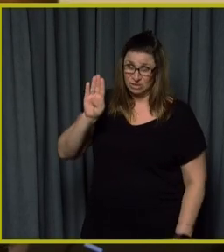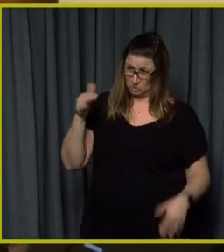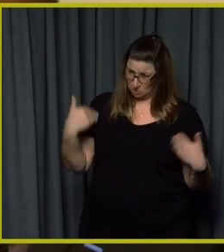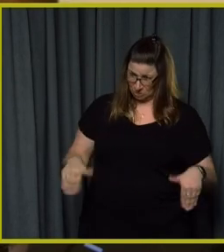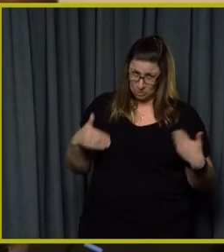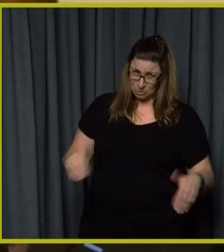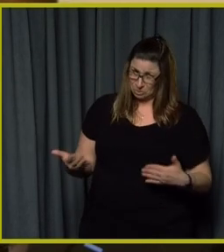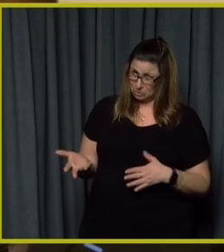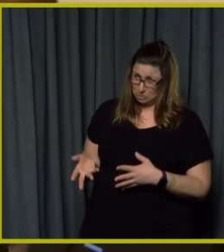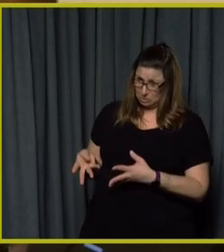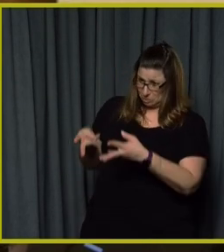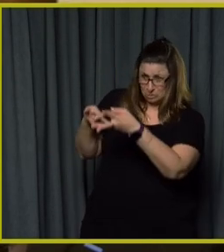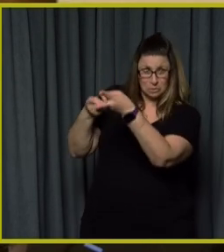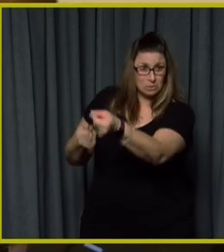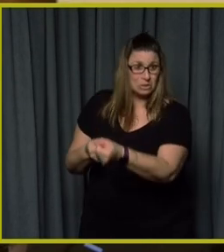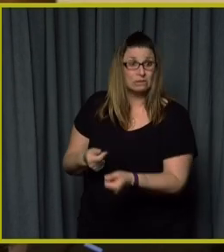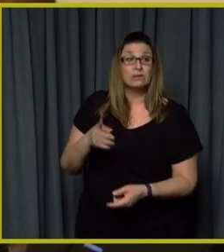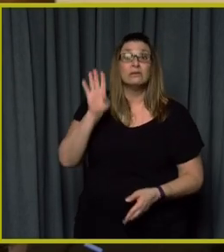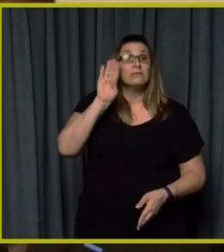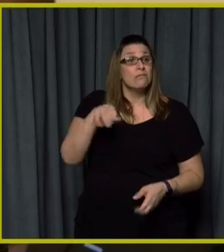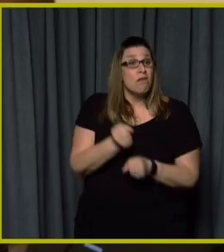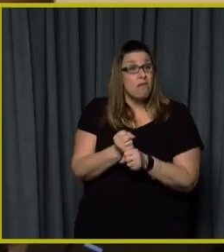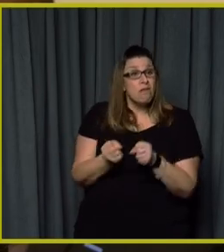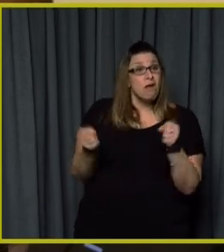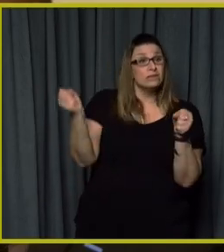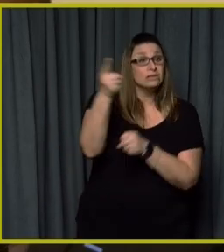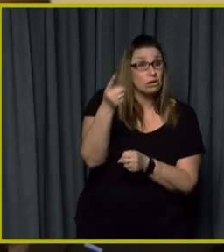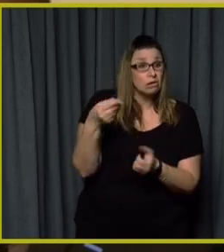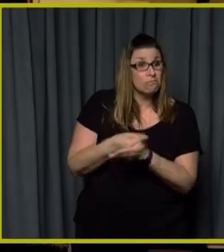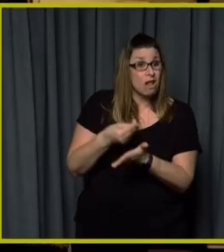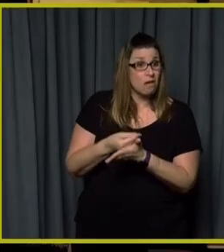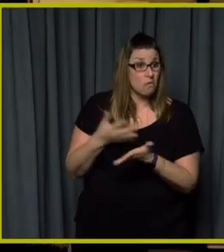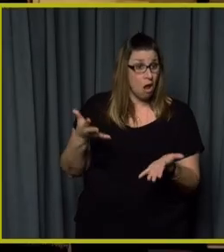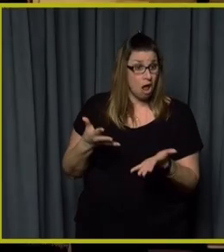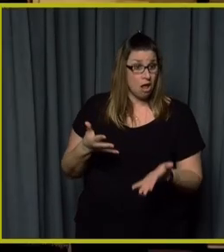proposing $718 billion.